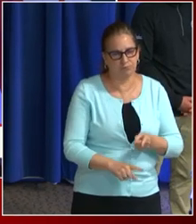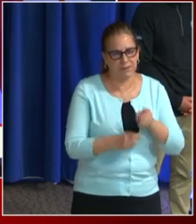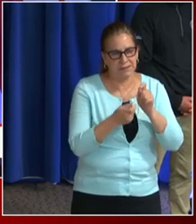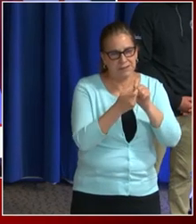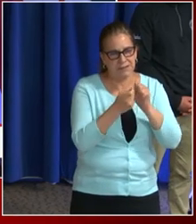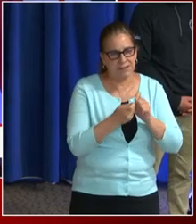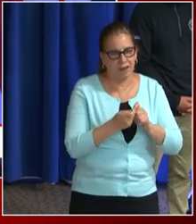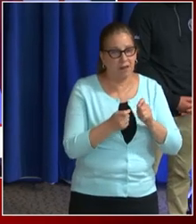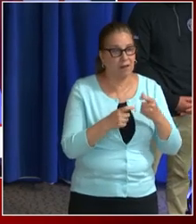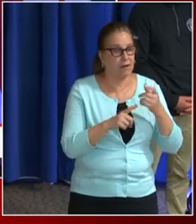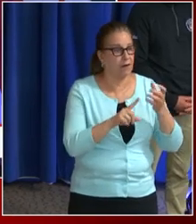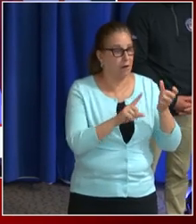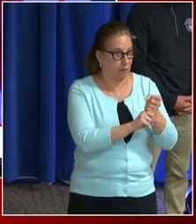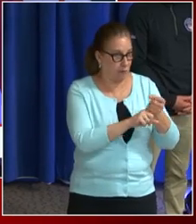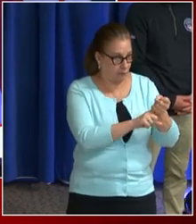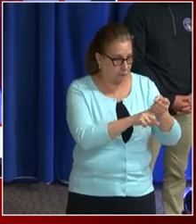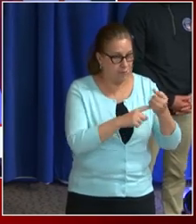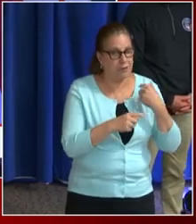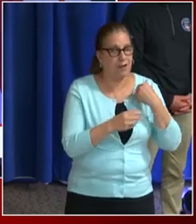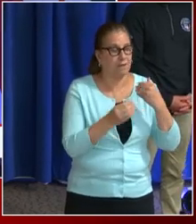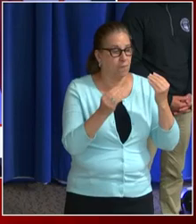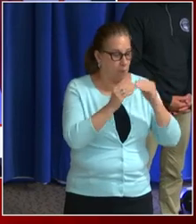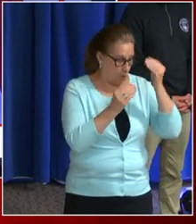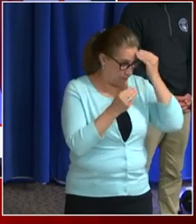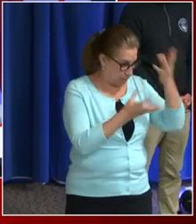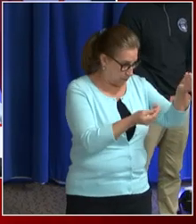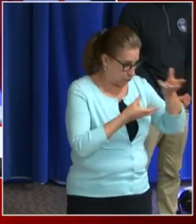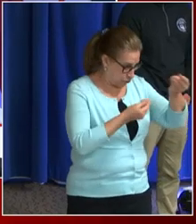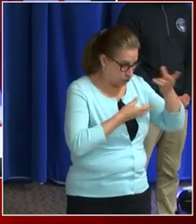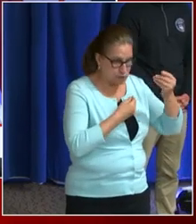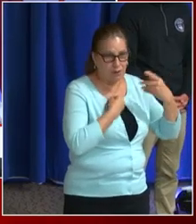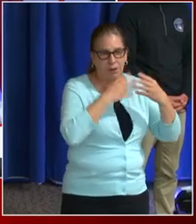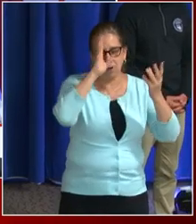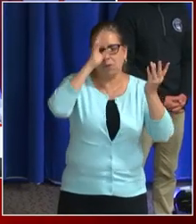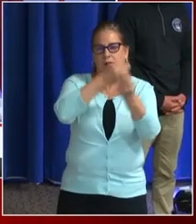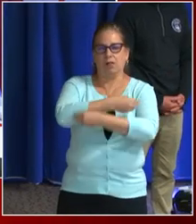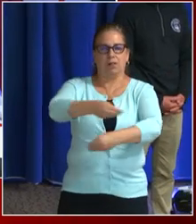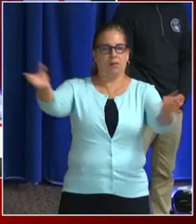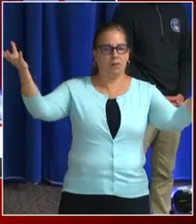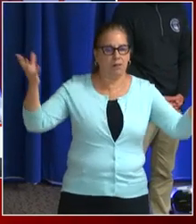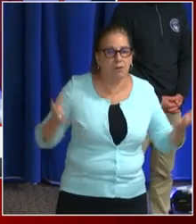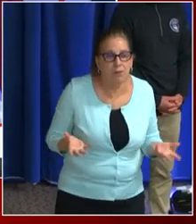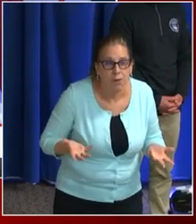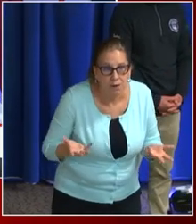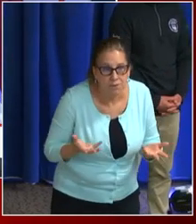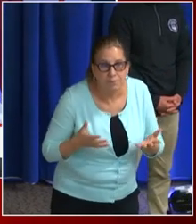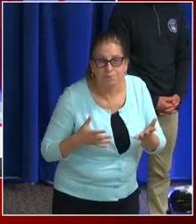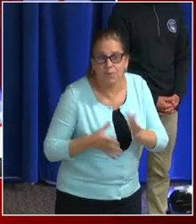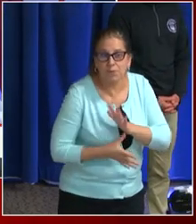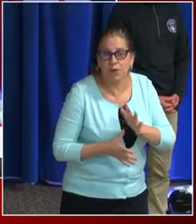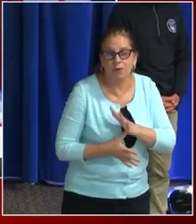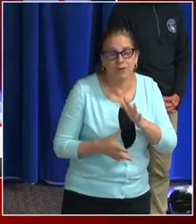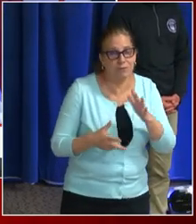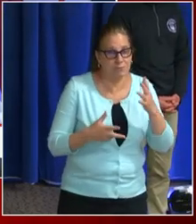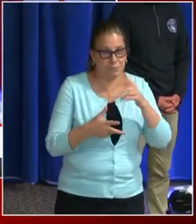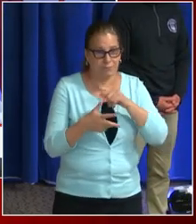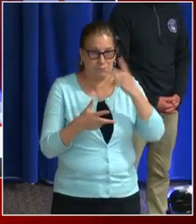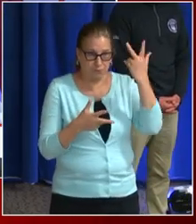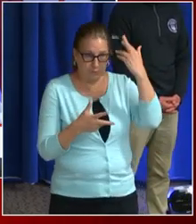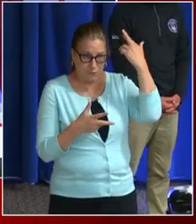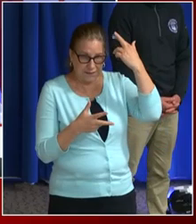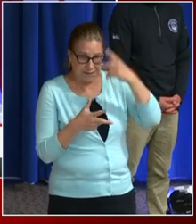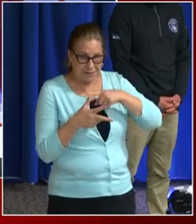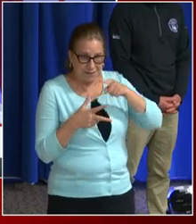you. The arrests were primarily for these 3 categories of offenses. Violation